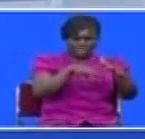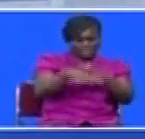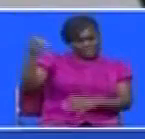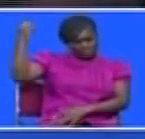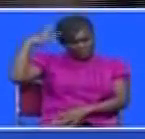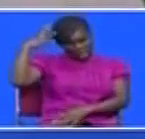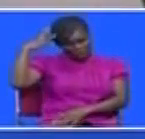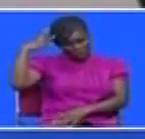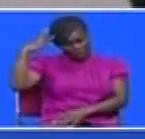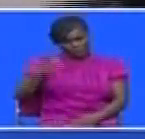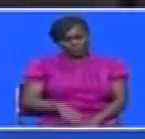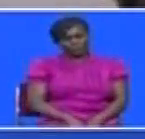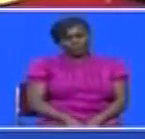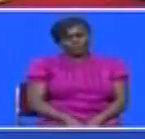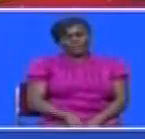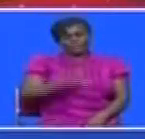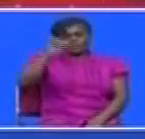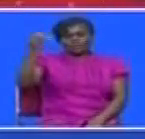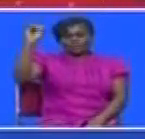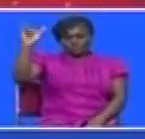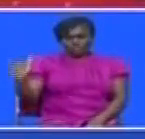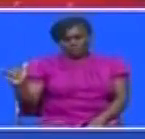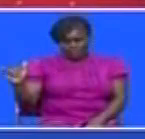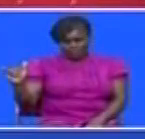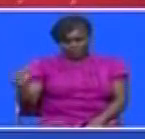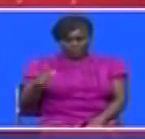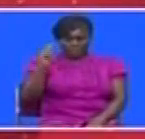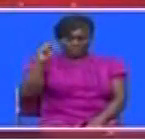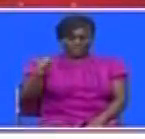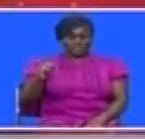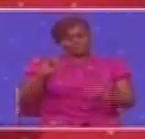18 months after it has commenced. Joy Doreen Bira, KTN Business.